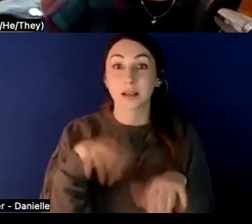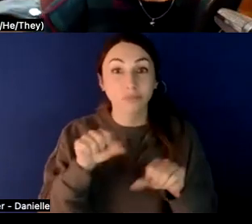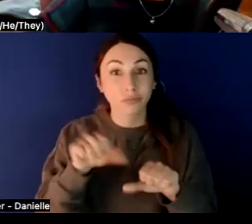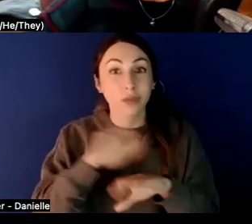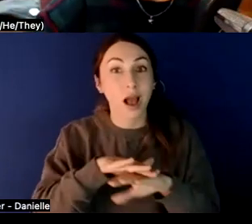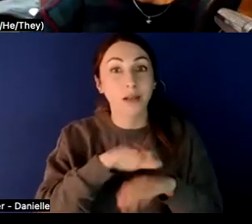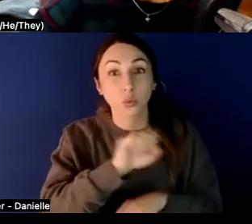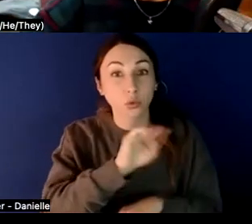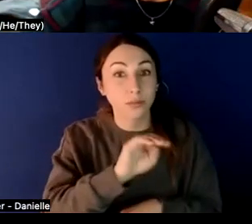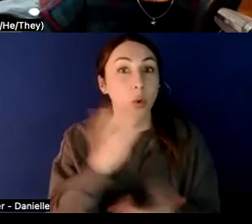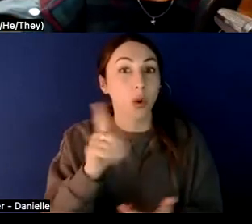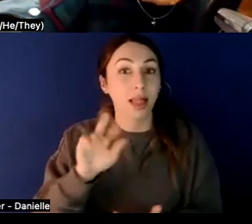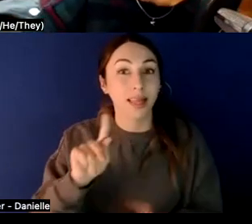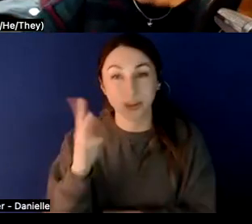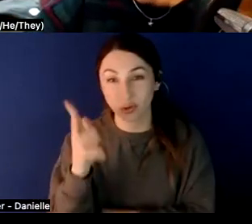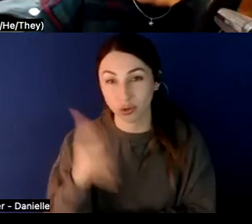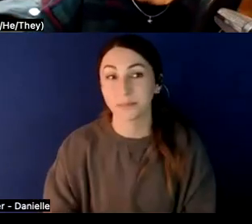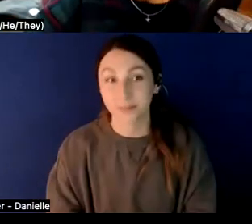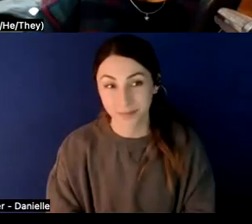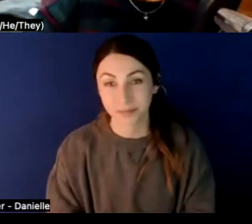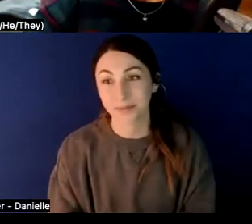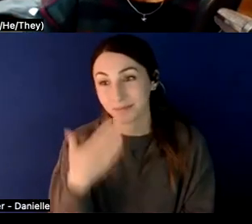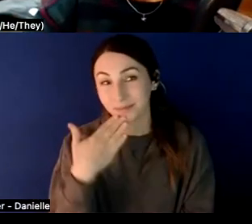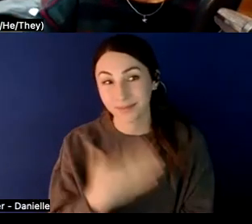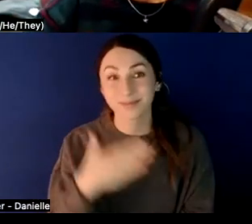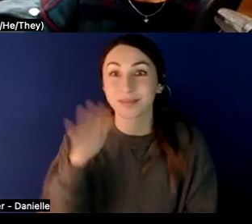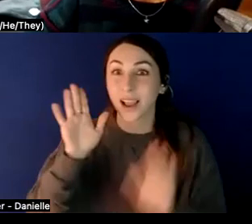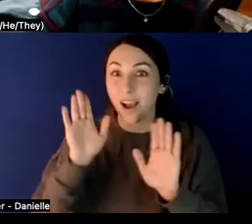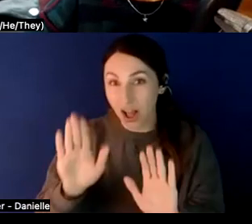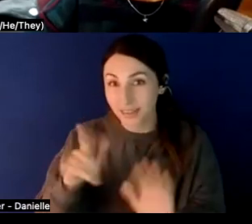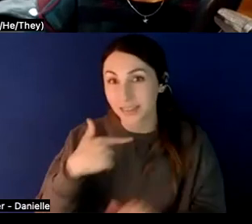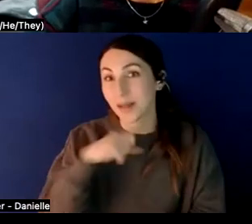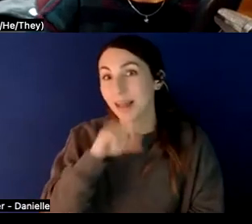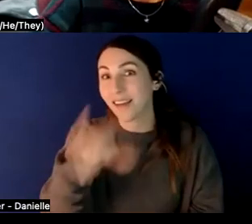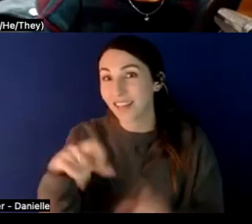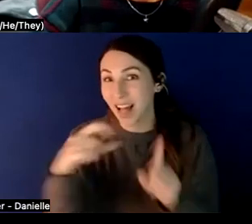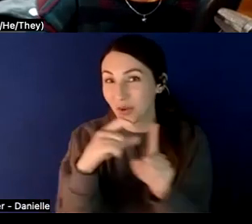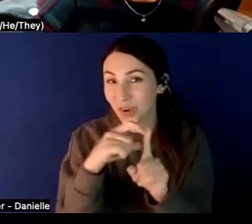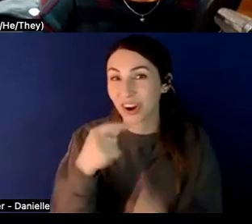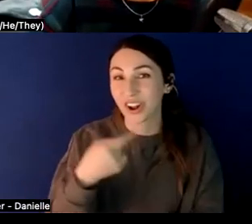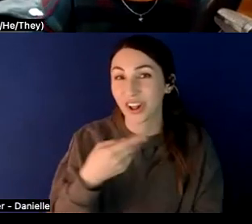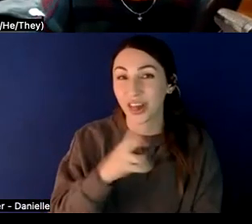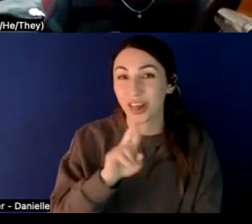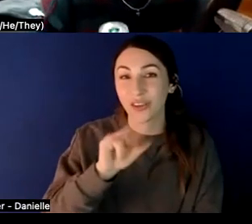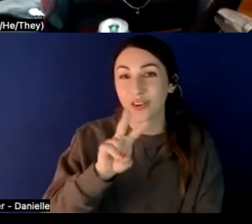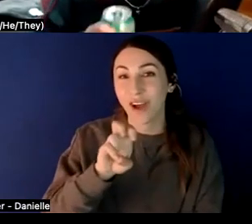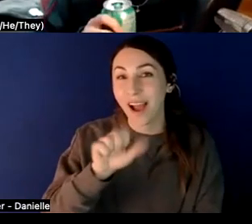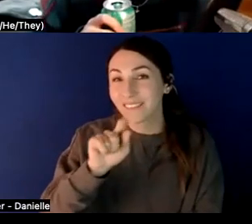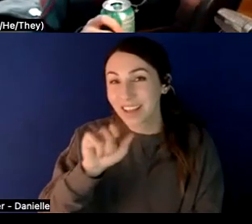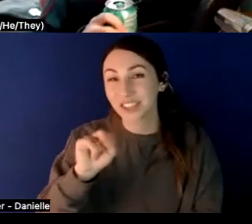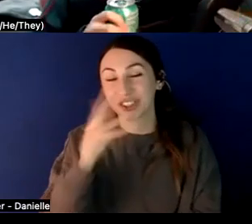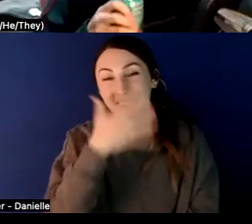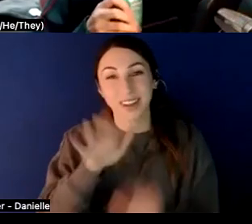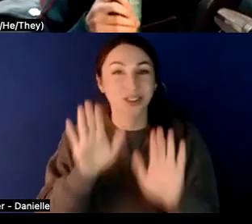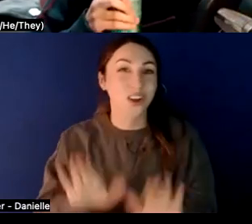or in the Linktree. Thank you. Awesome. And I love that thrivation. We should definitely make that a thing because that sounds